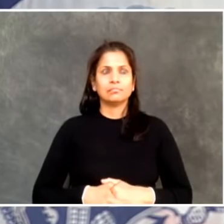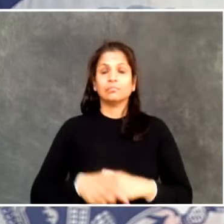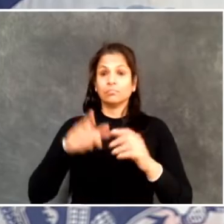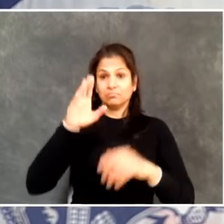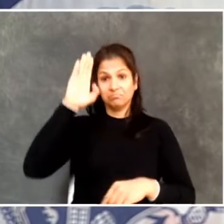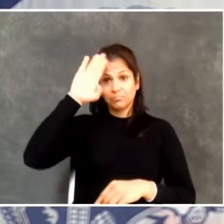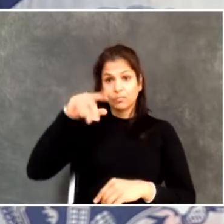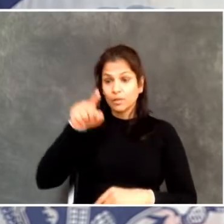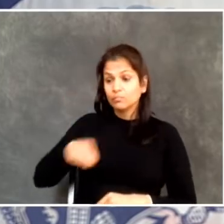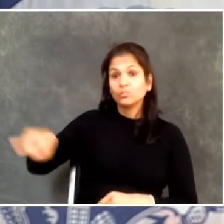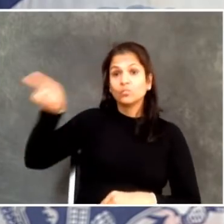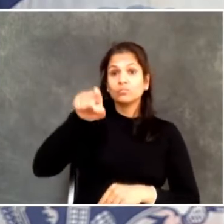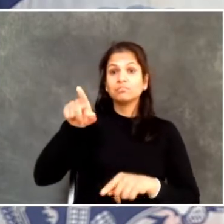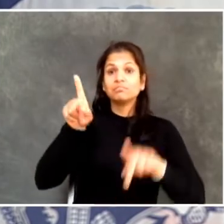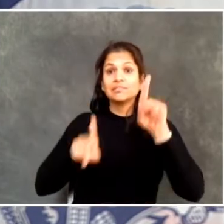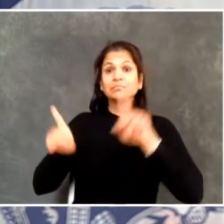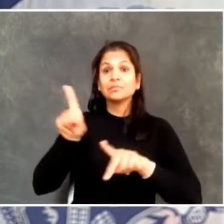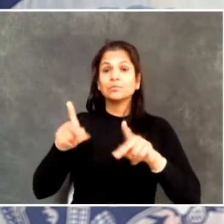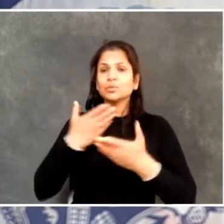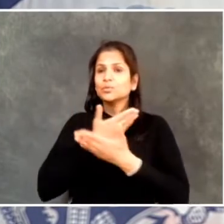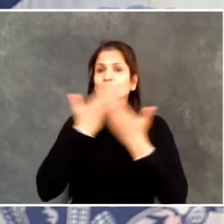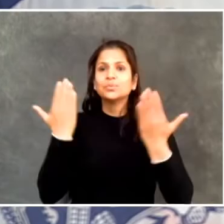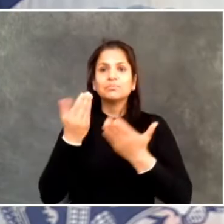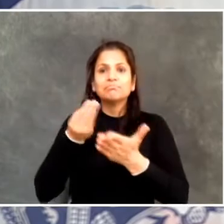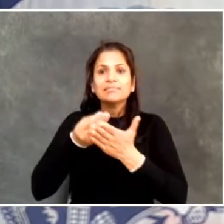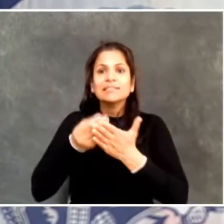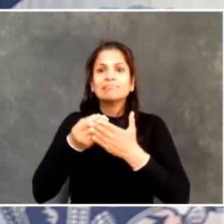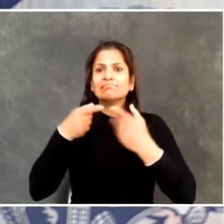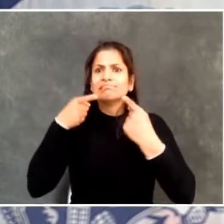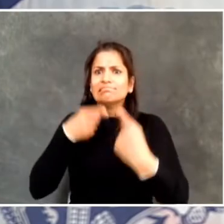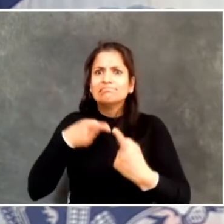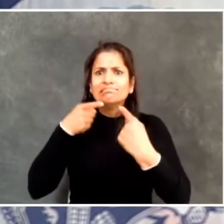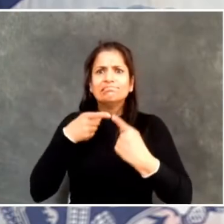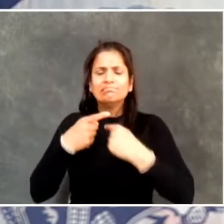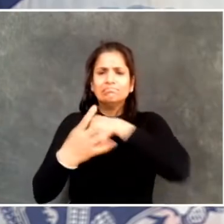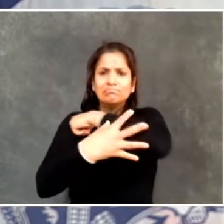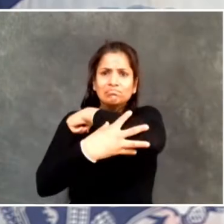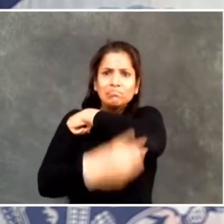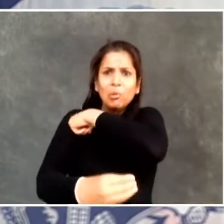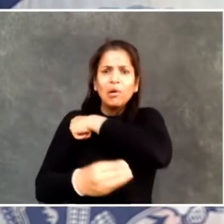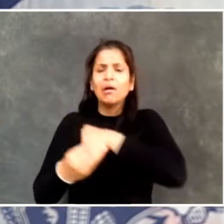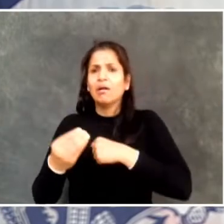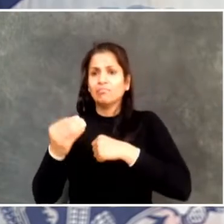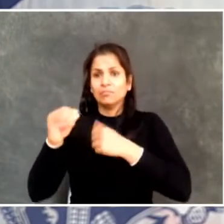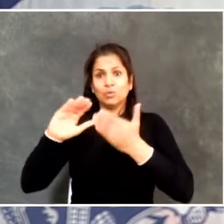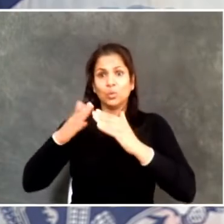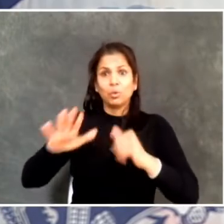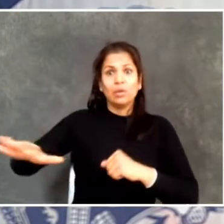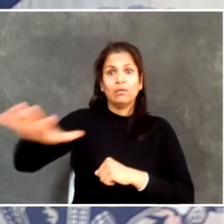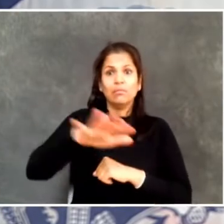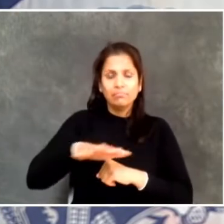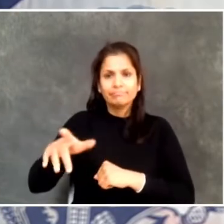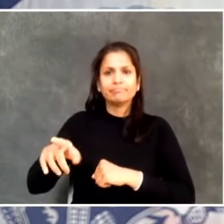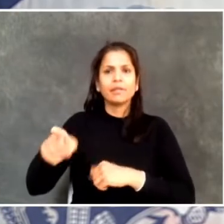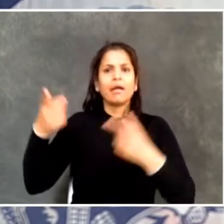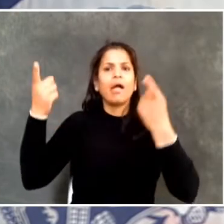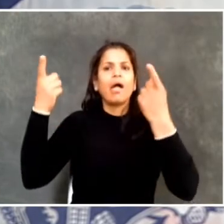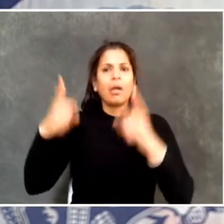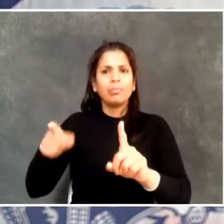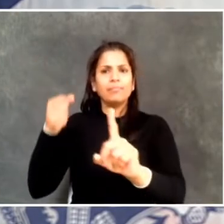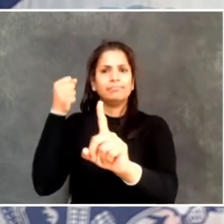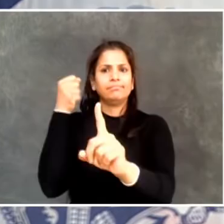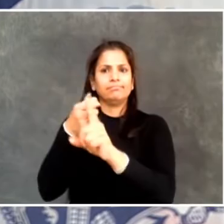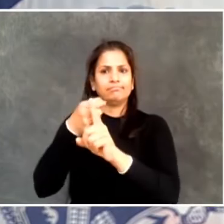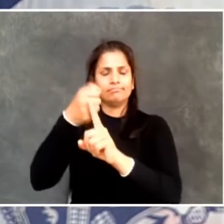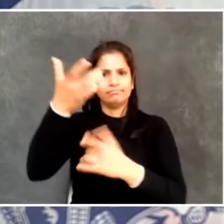that weren't addressed the way they could have if you had had more resources, because again, healthcare still in this country is based on